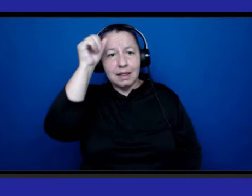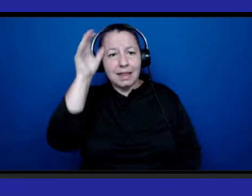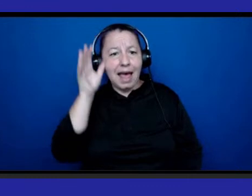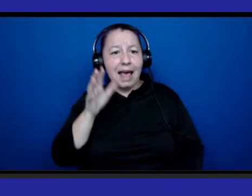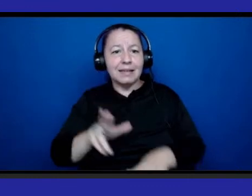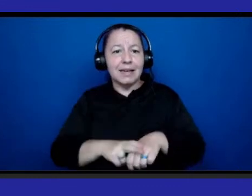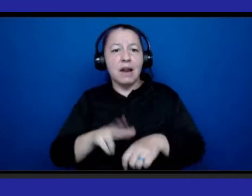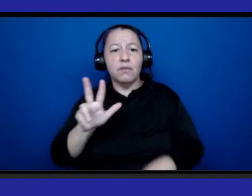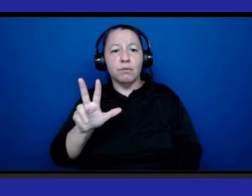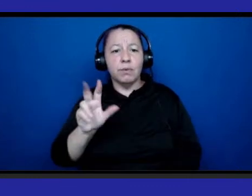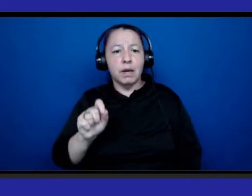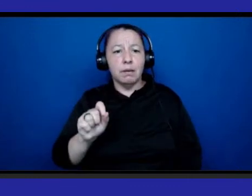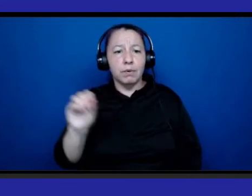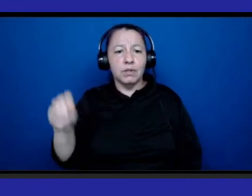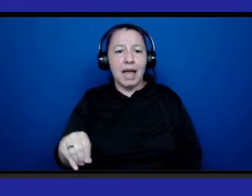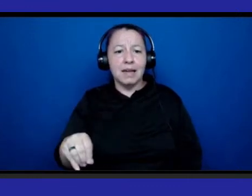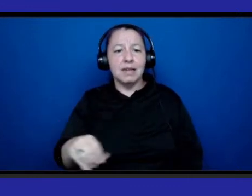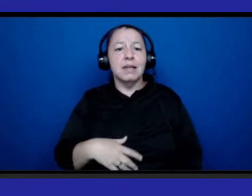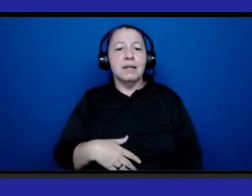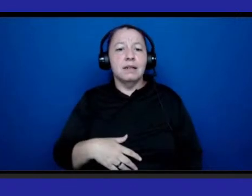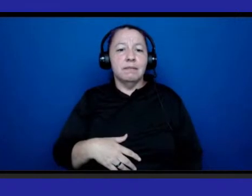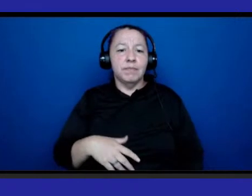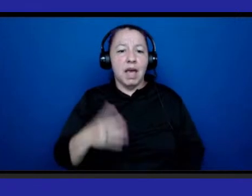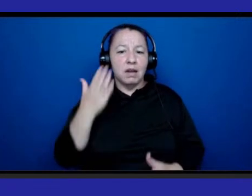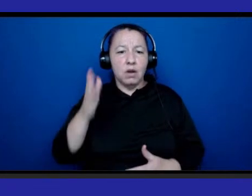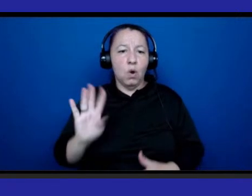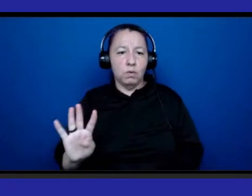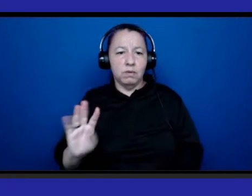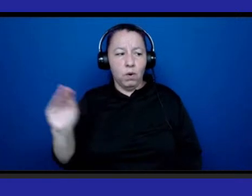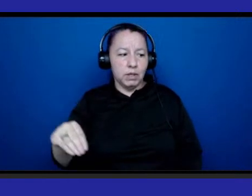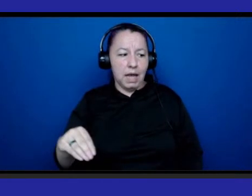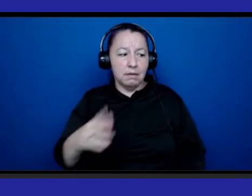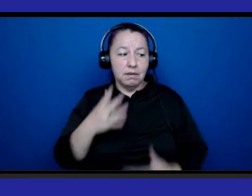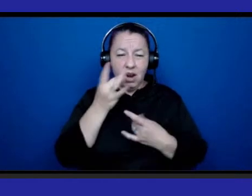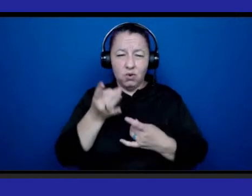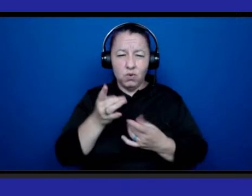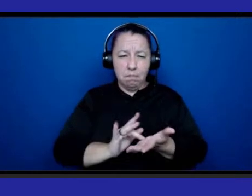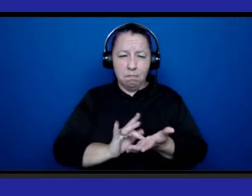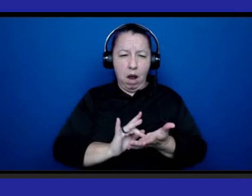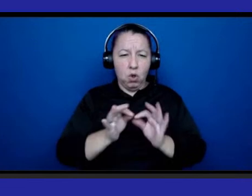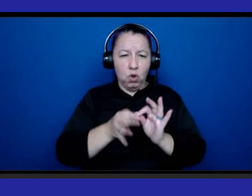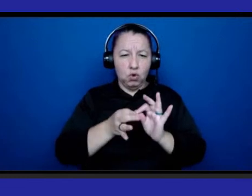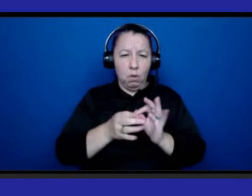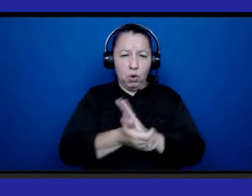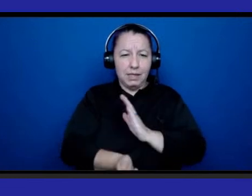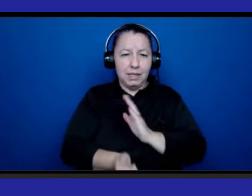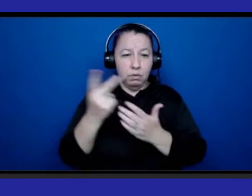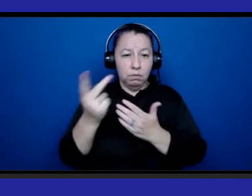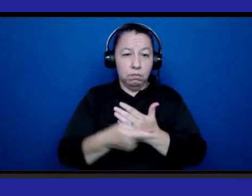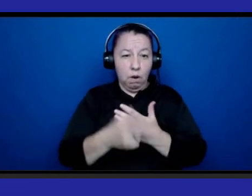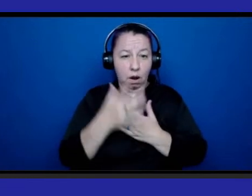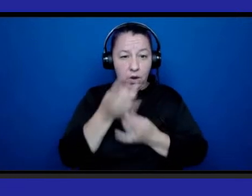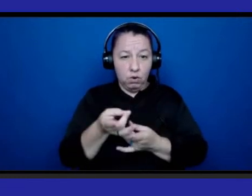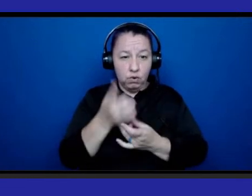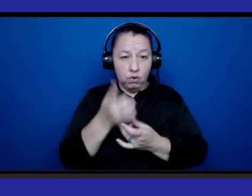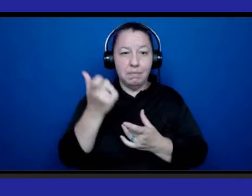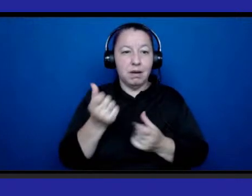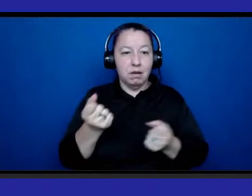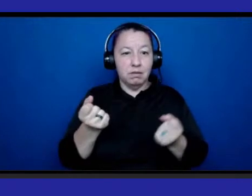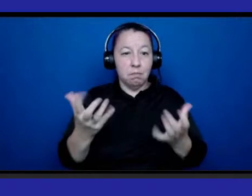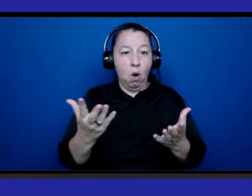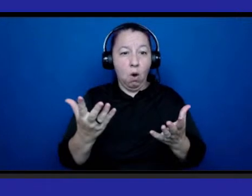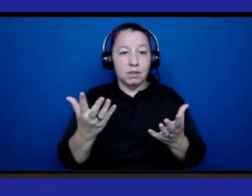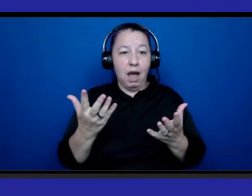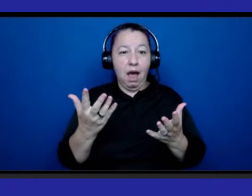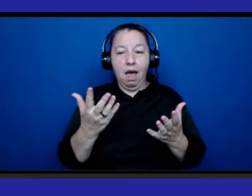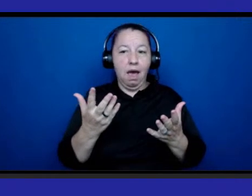and unknown 4. What's interesting about the medical interpreter skills program is that it's multidisciplinary. So